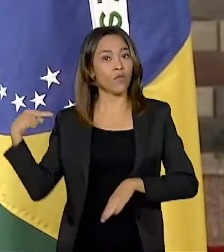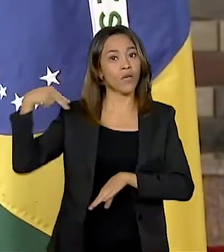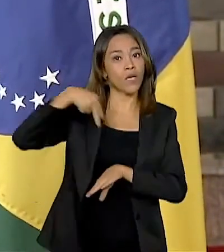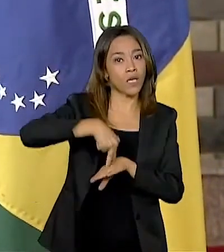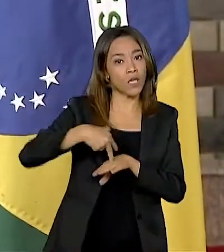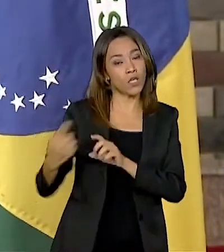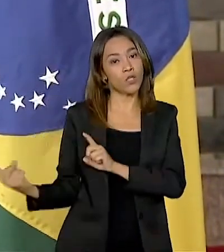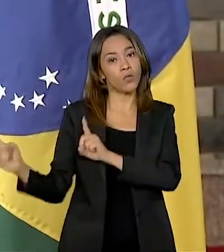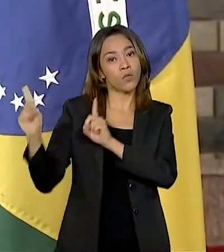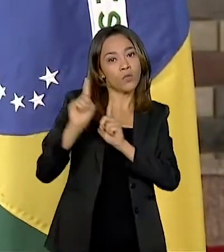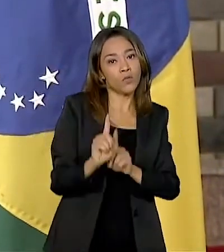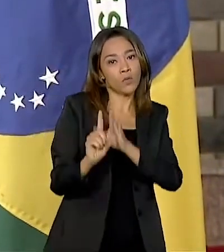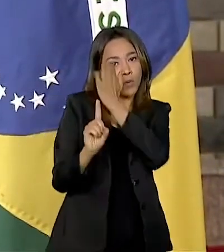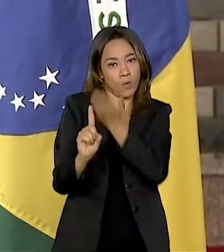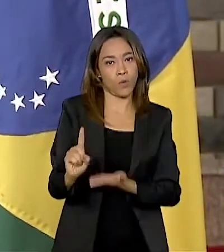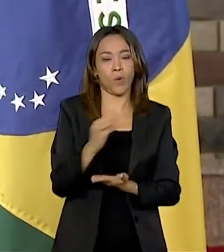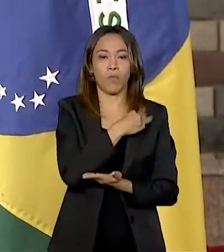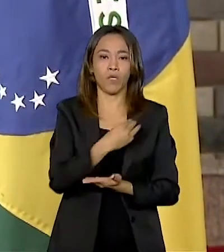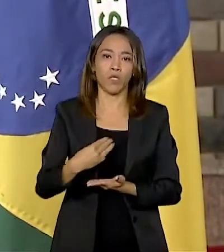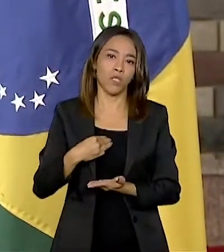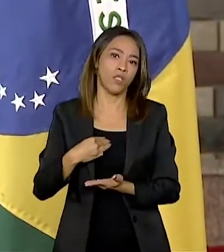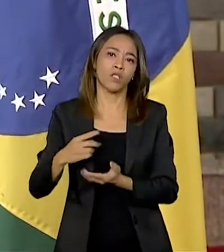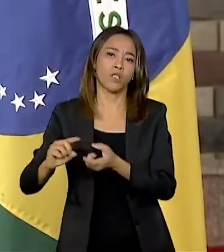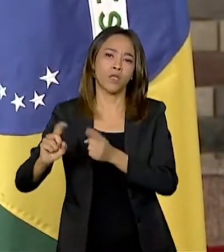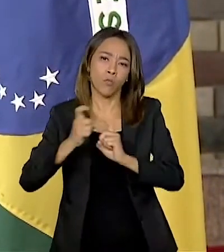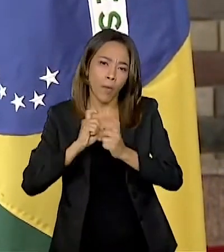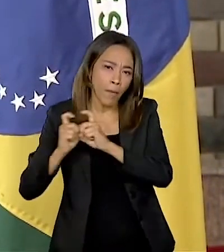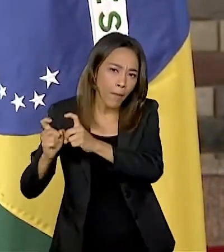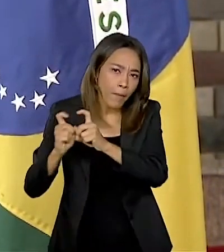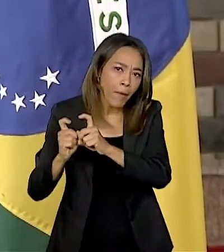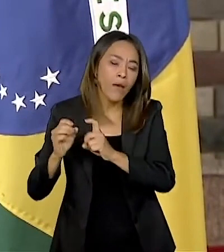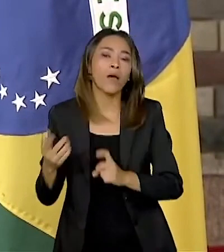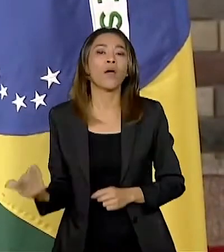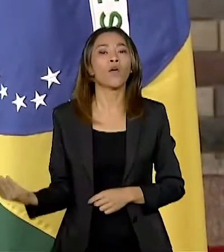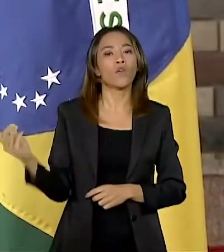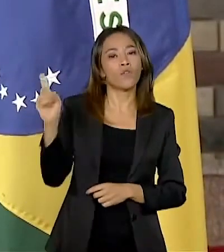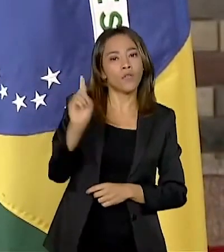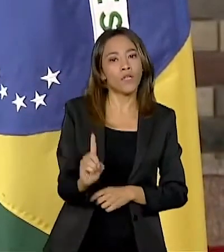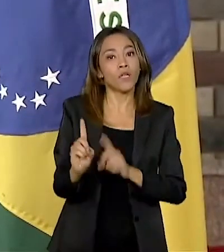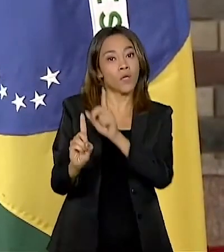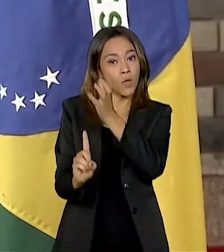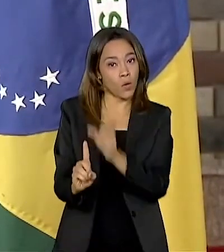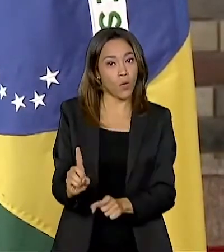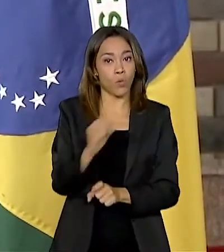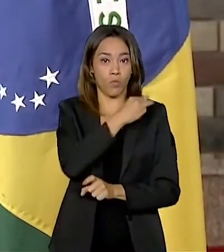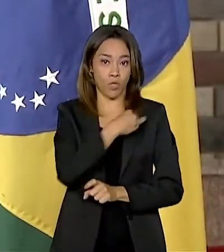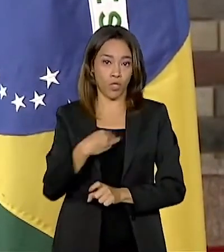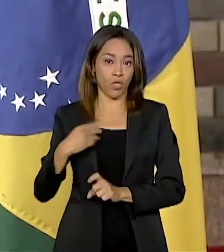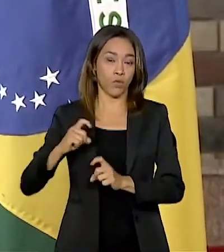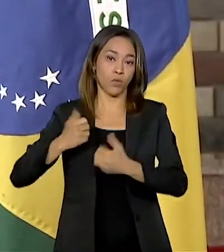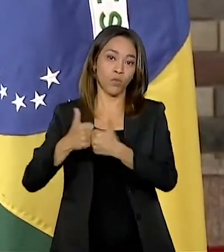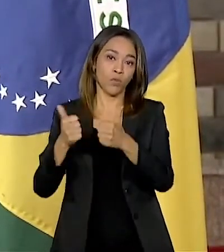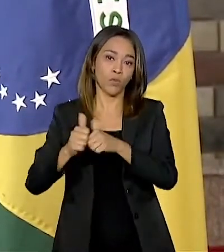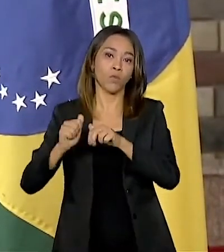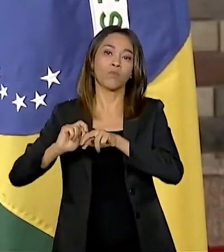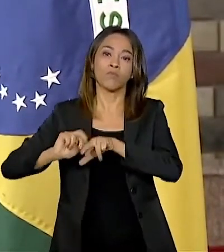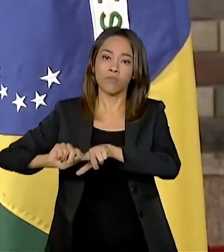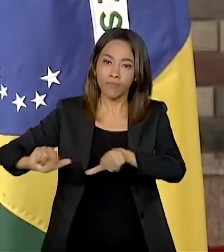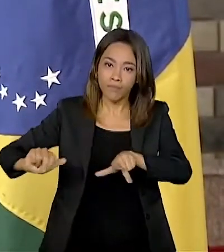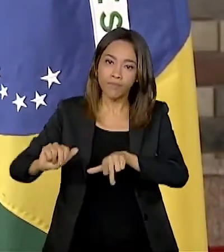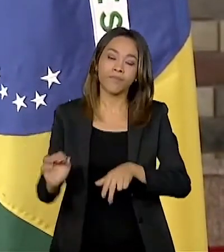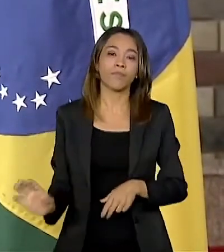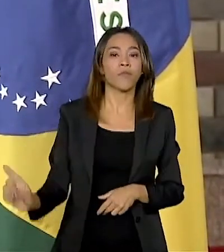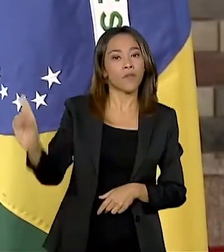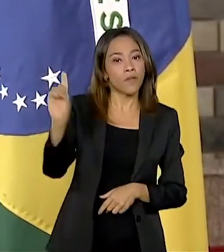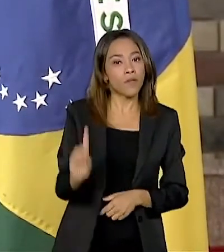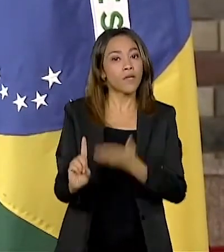minha ministra do planejamento. I came here with my planning minister. Eu vim aqui com meu ministro do transporte. I came here with my transport minister. Eu vim aqui com o